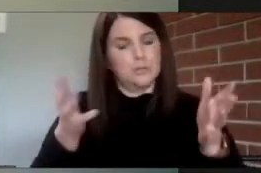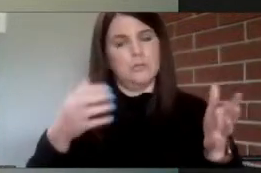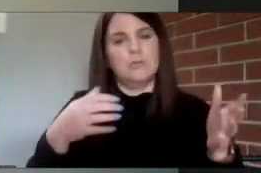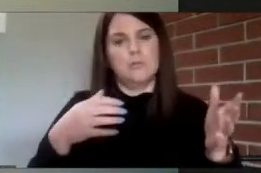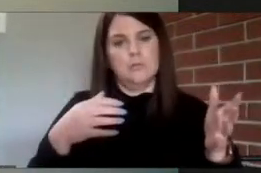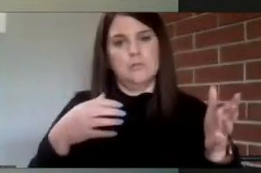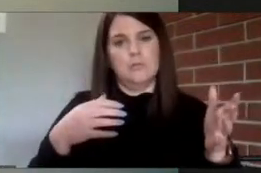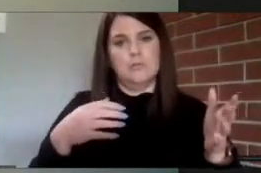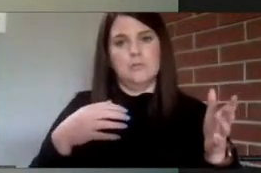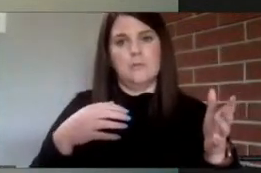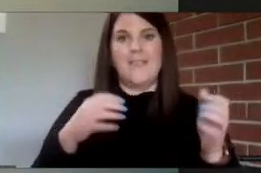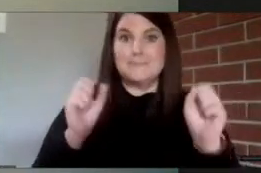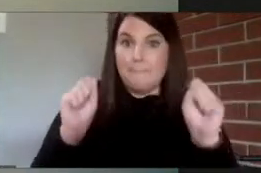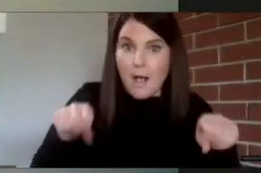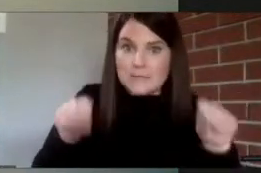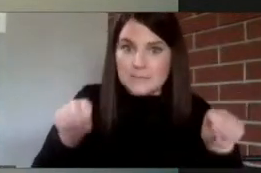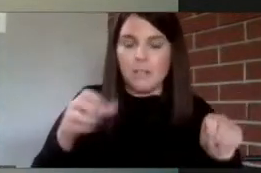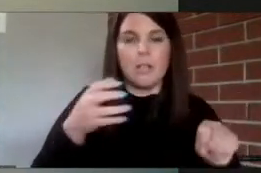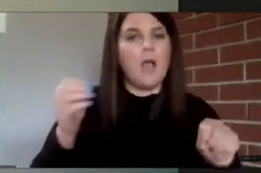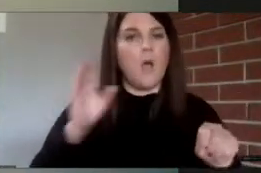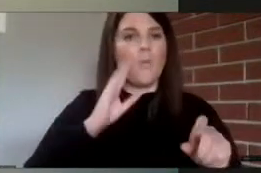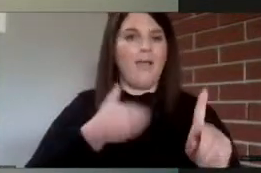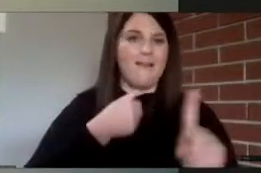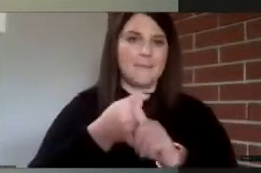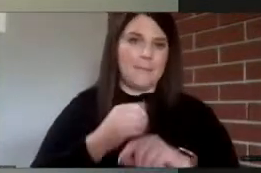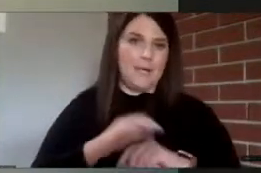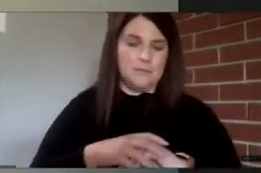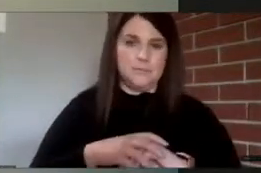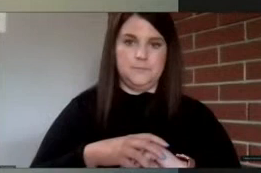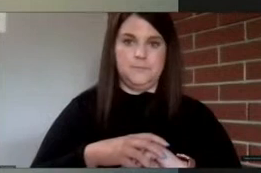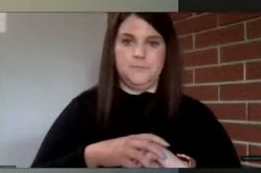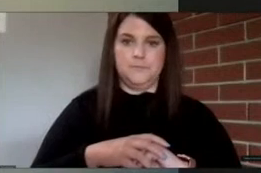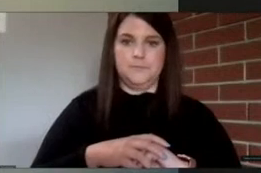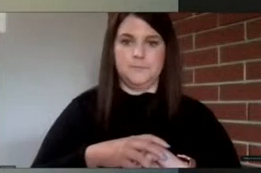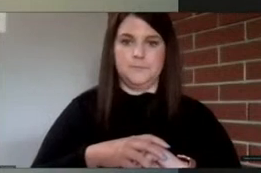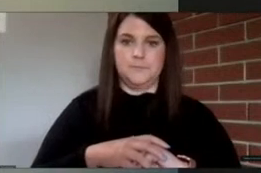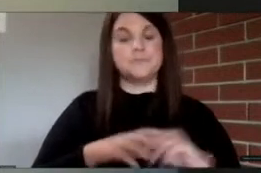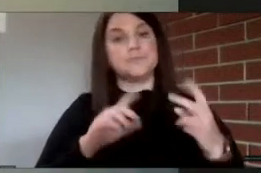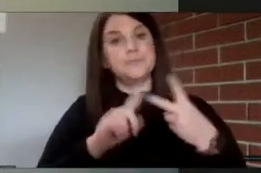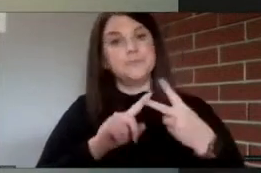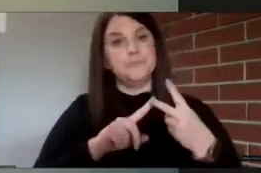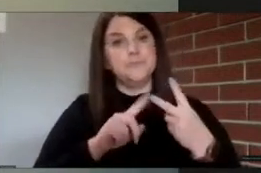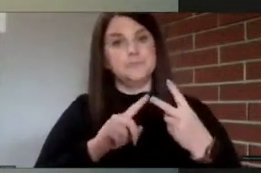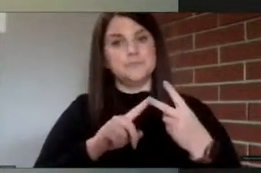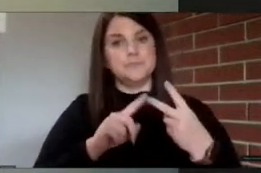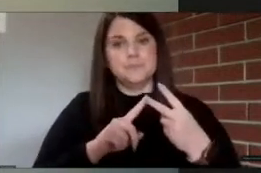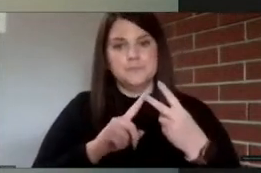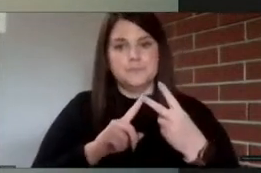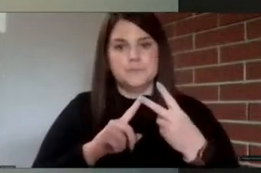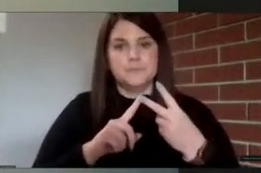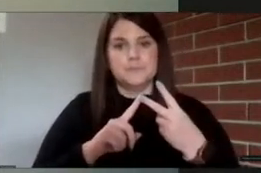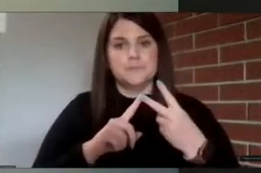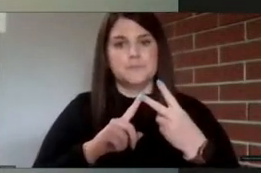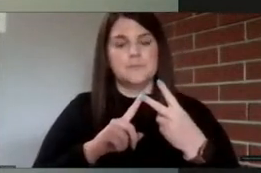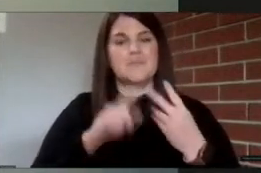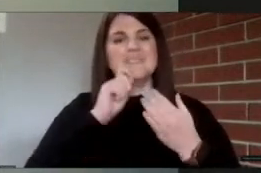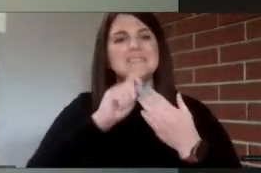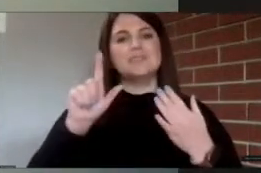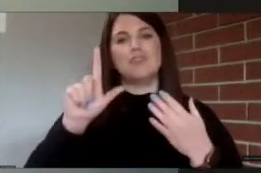that are scalable and will have impact. Second, I want to point your attention to what Secretary